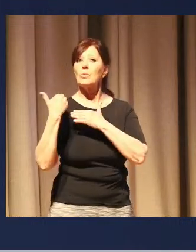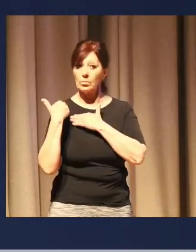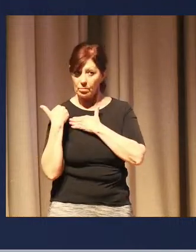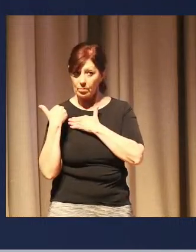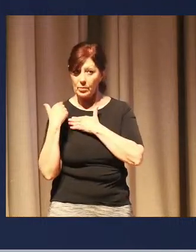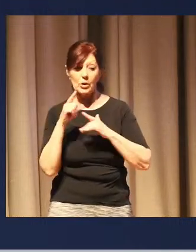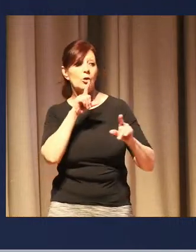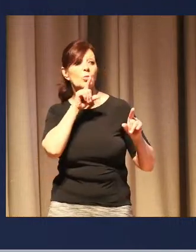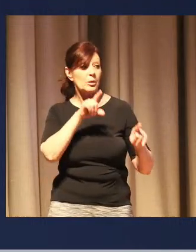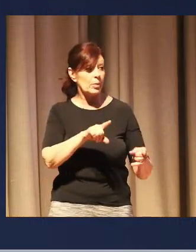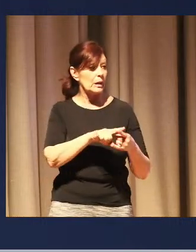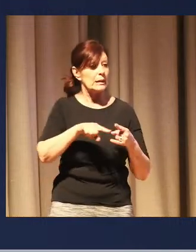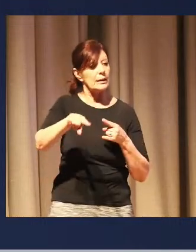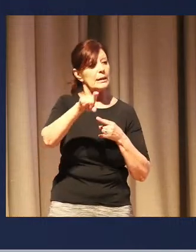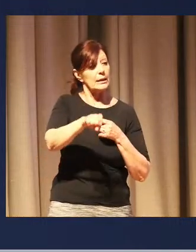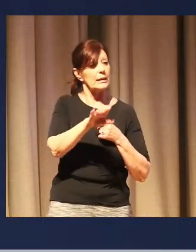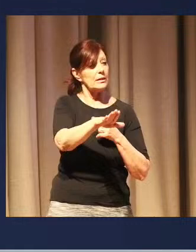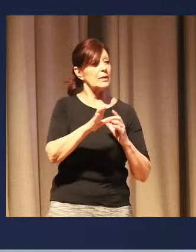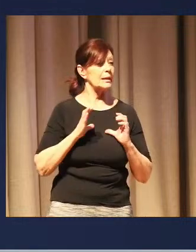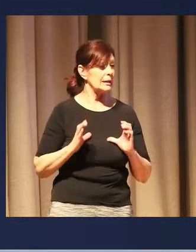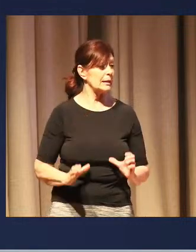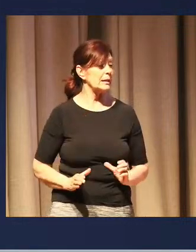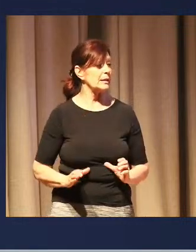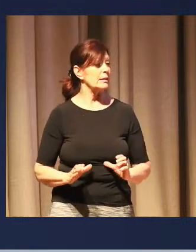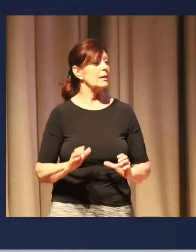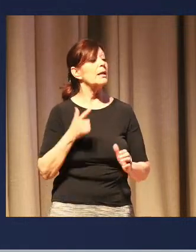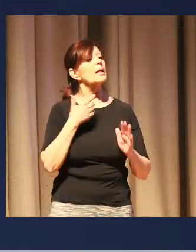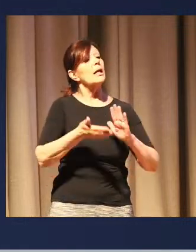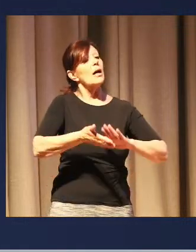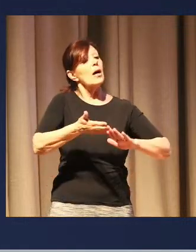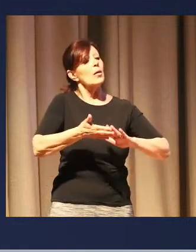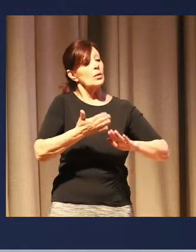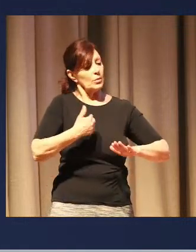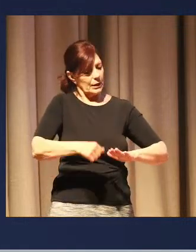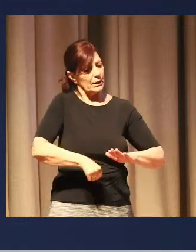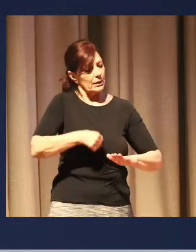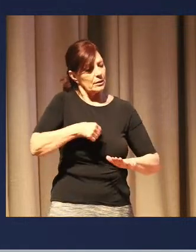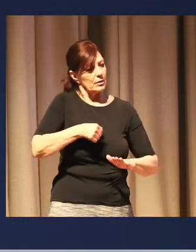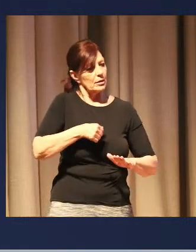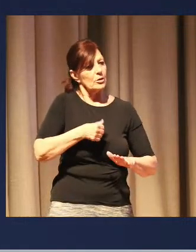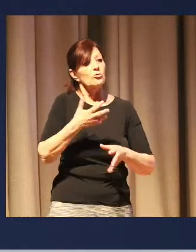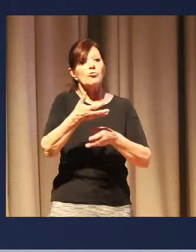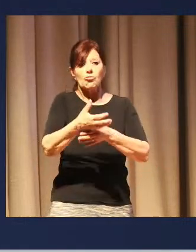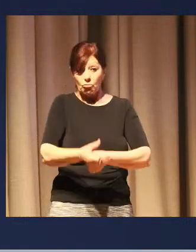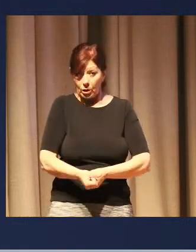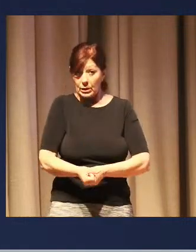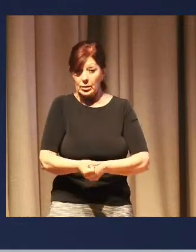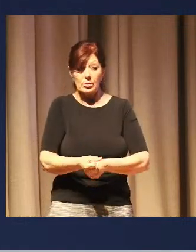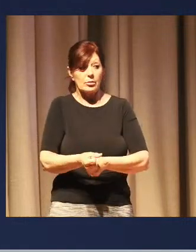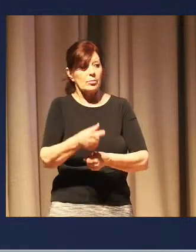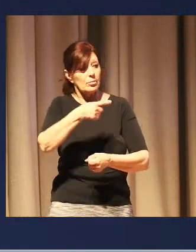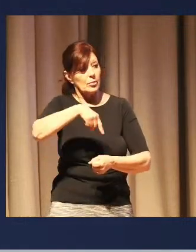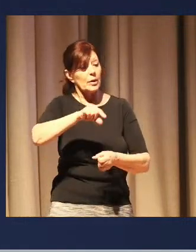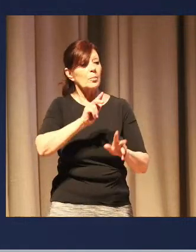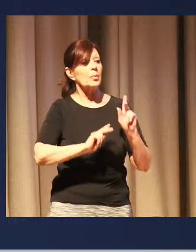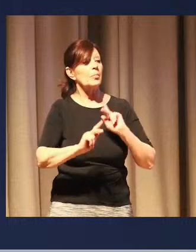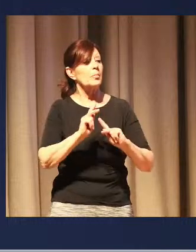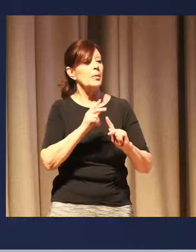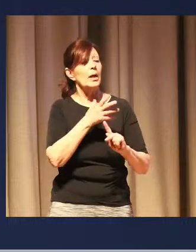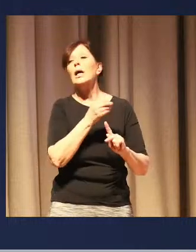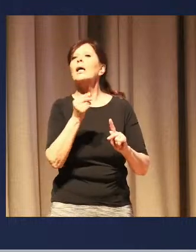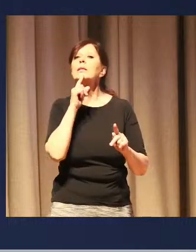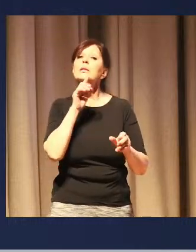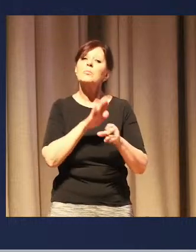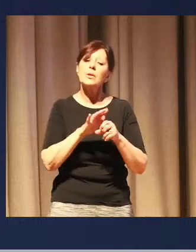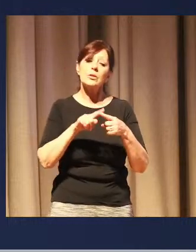and responsiveness to the needs of its citizens. It operates with integrity, fostering trust and confidence among the populace, and is committed